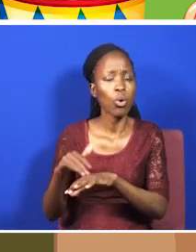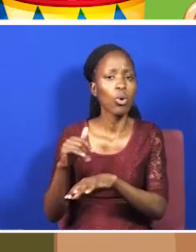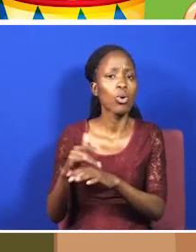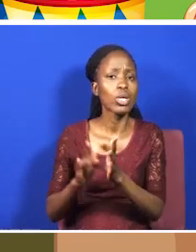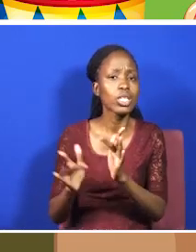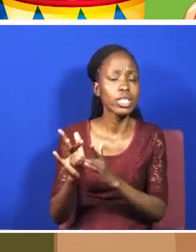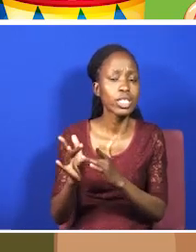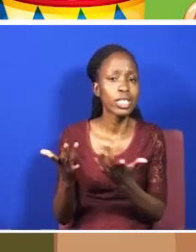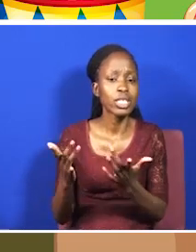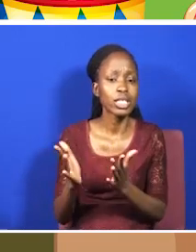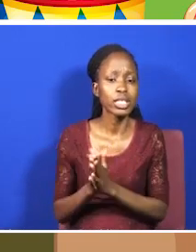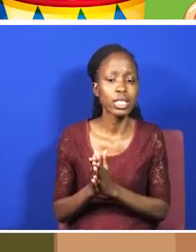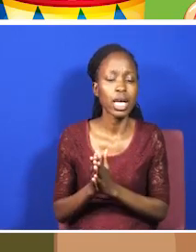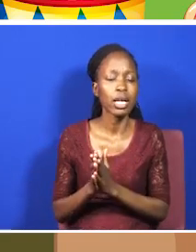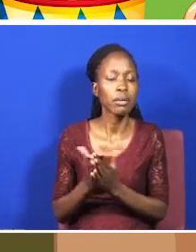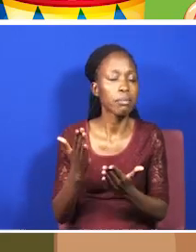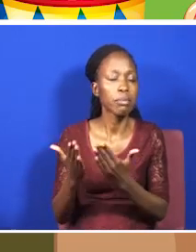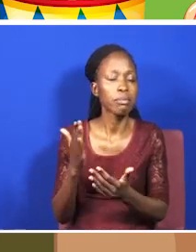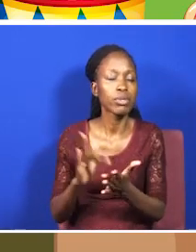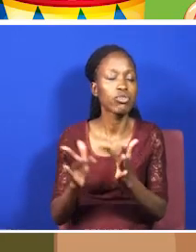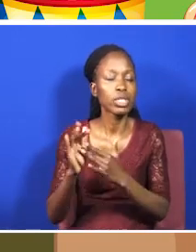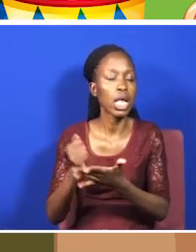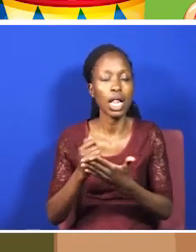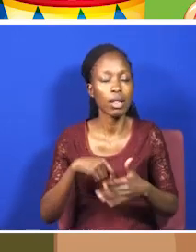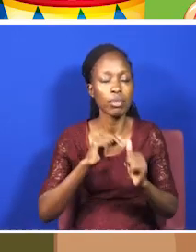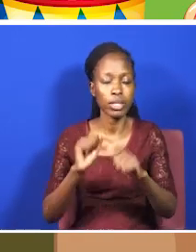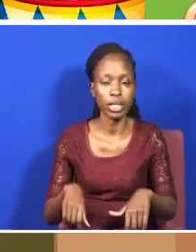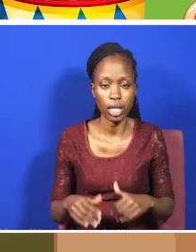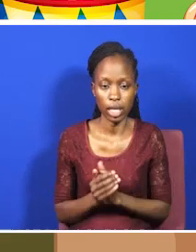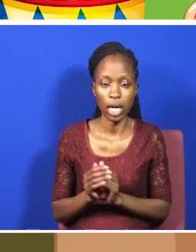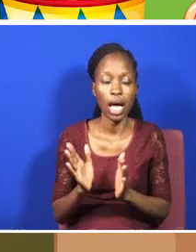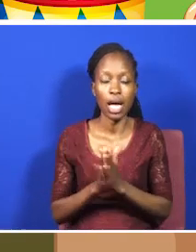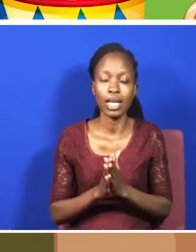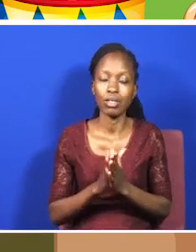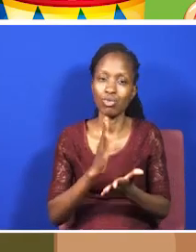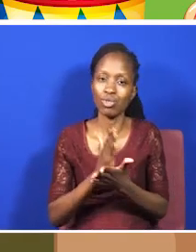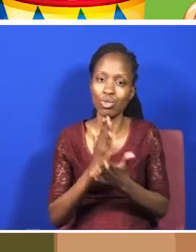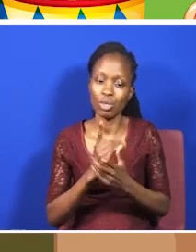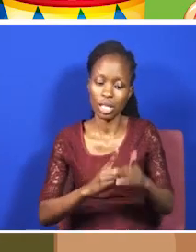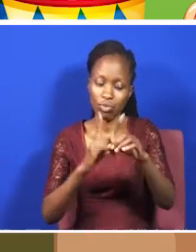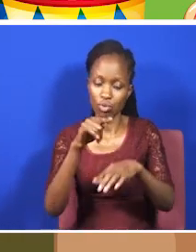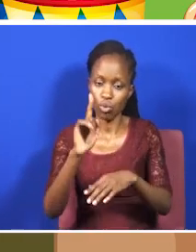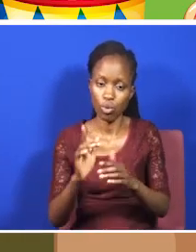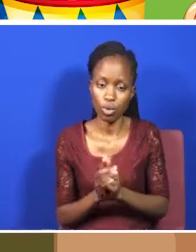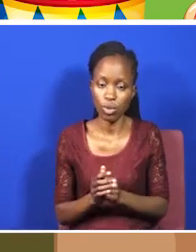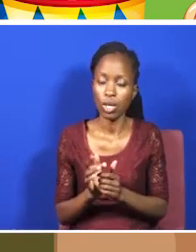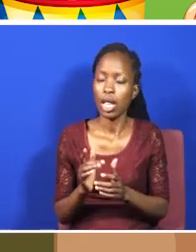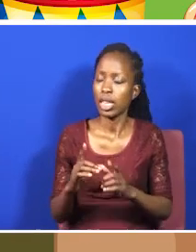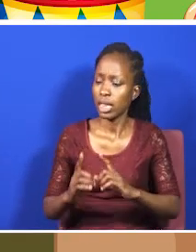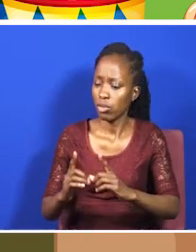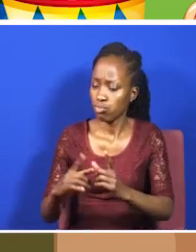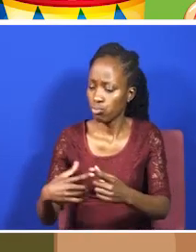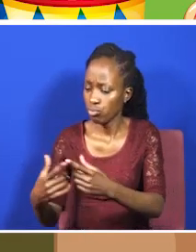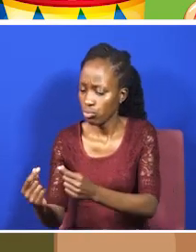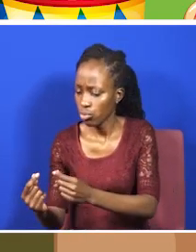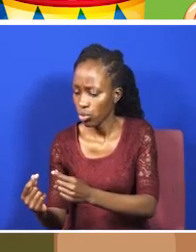boat. We can wake up Jesus and maybe he can do something about the wind. And they were